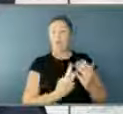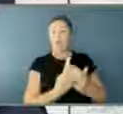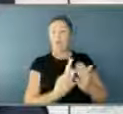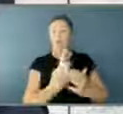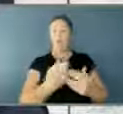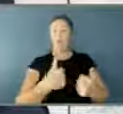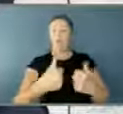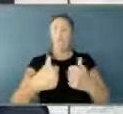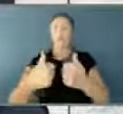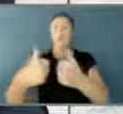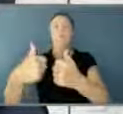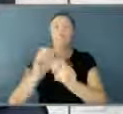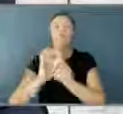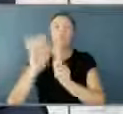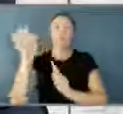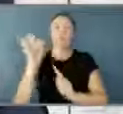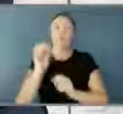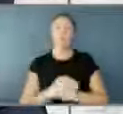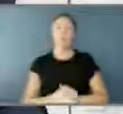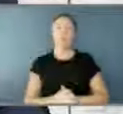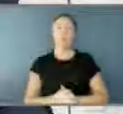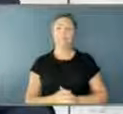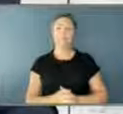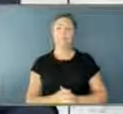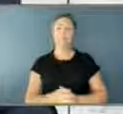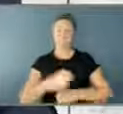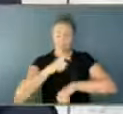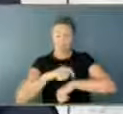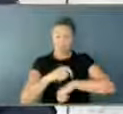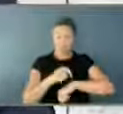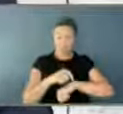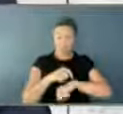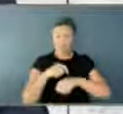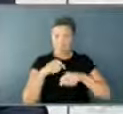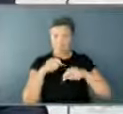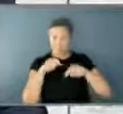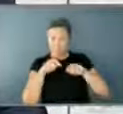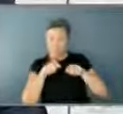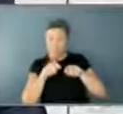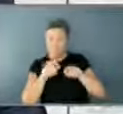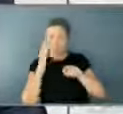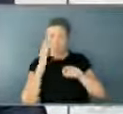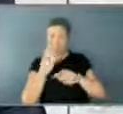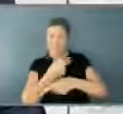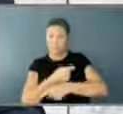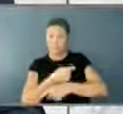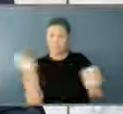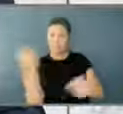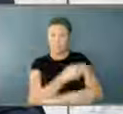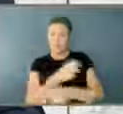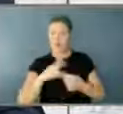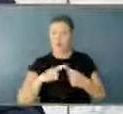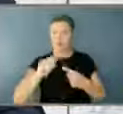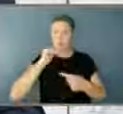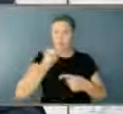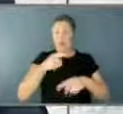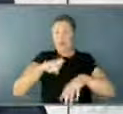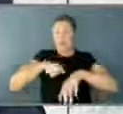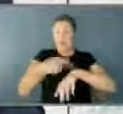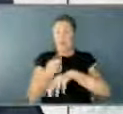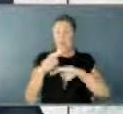that. We are still, though, on track to commence later this month. That puts us in a very good